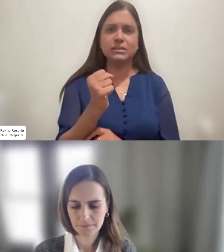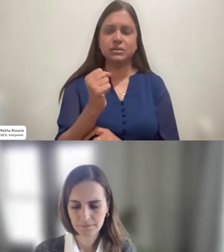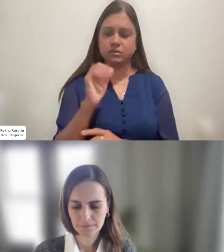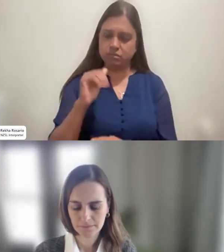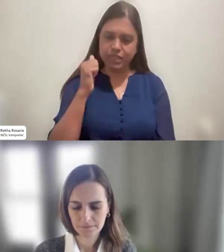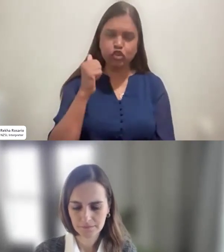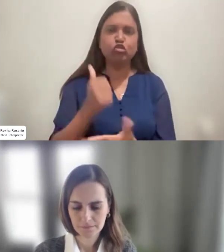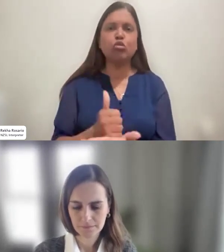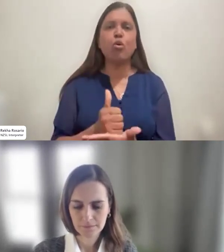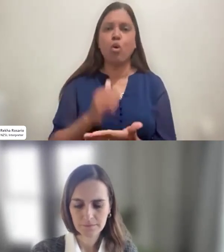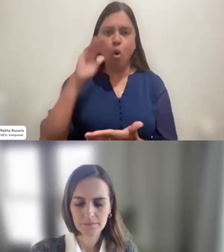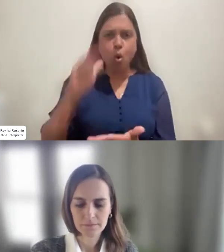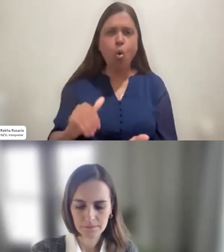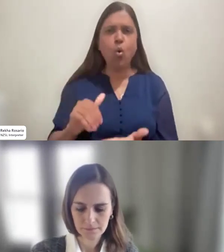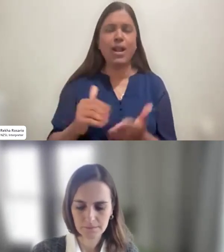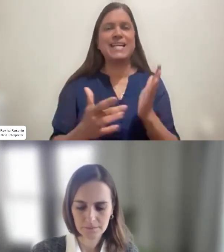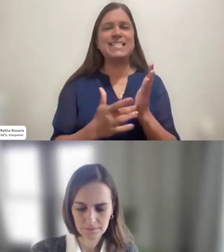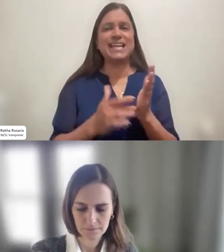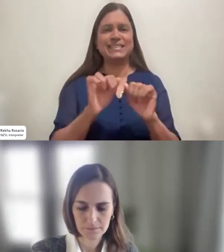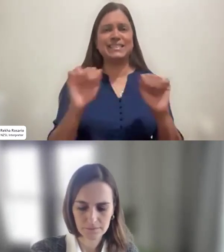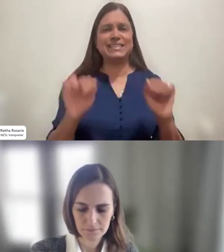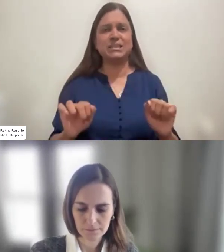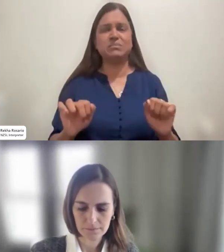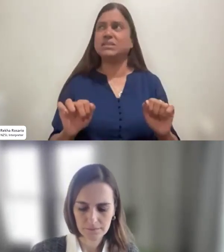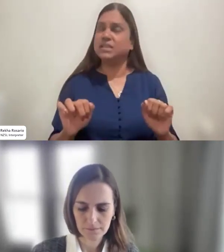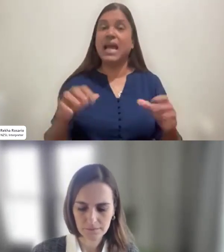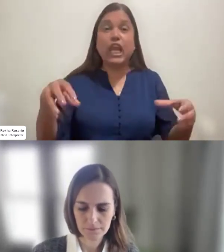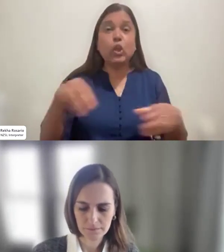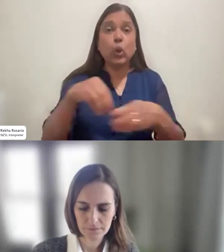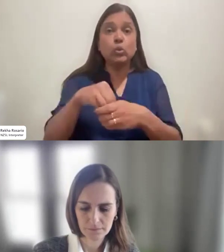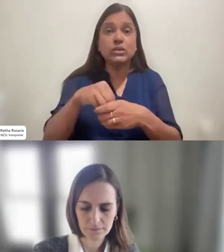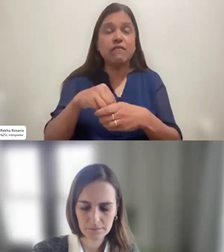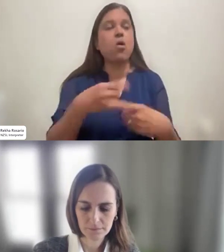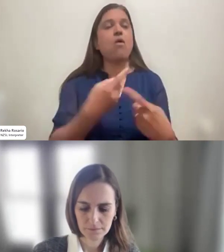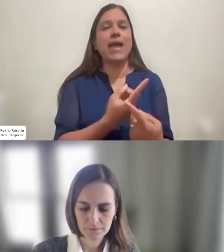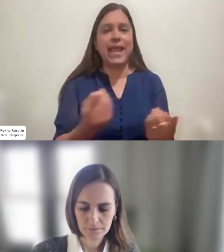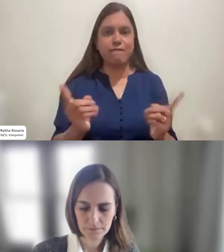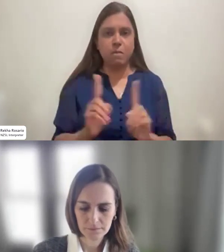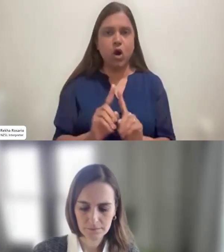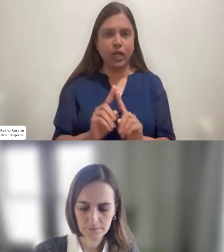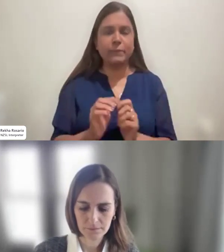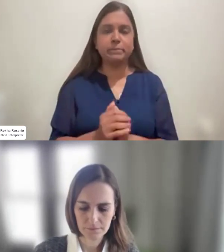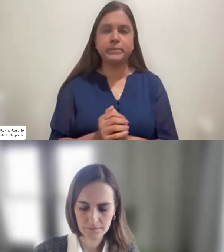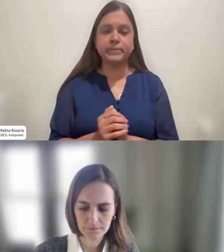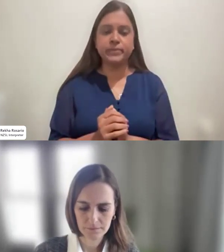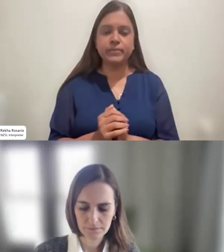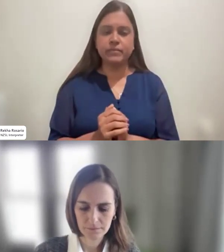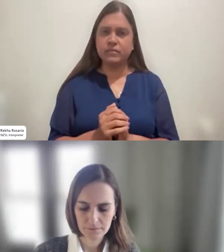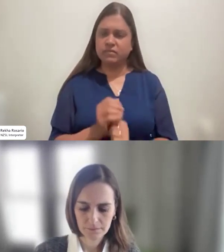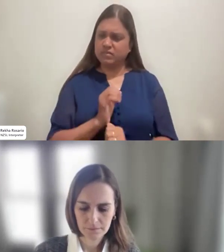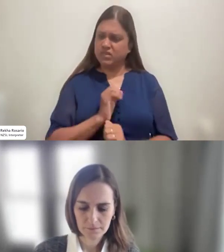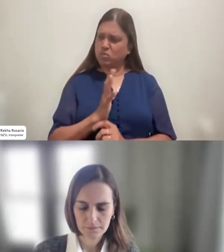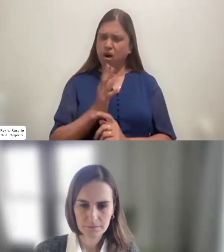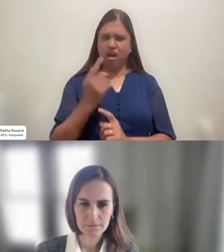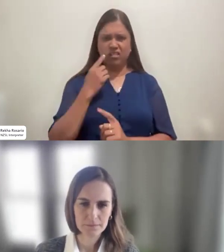all tech systems are inclusive of everybody. And I was quite surprised to read some